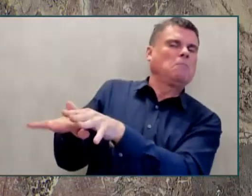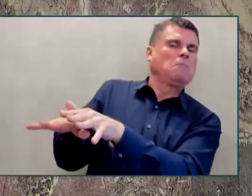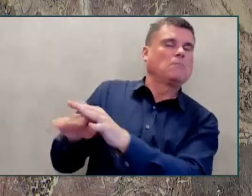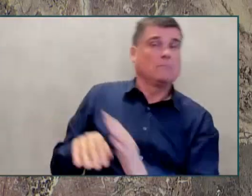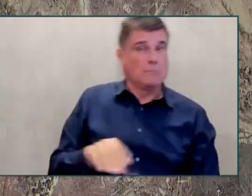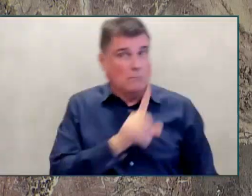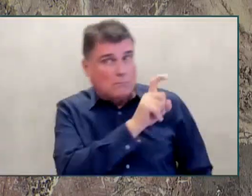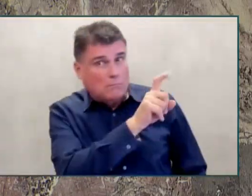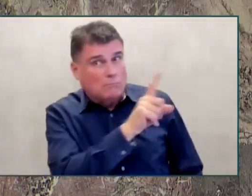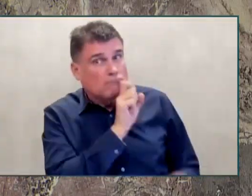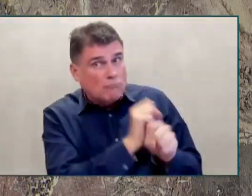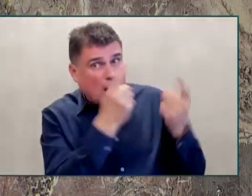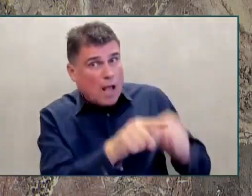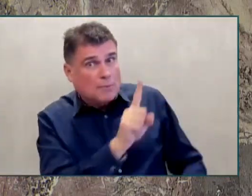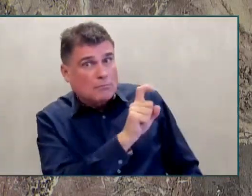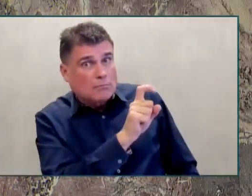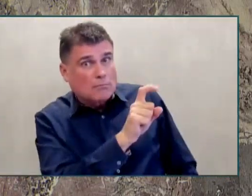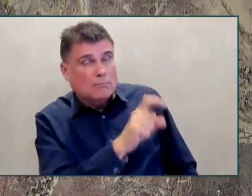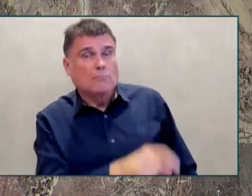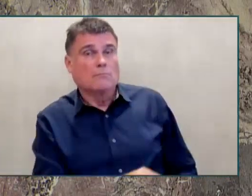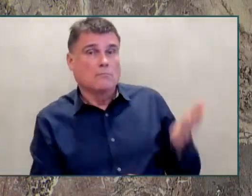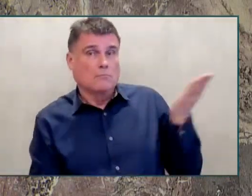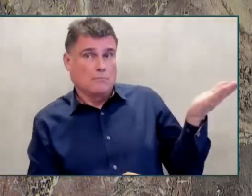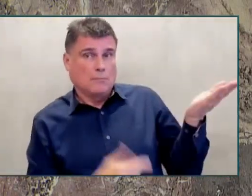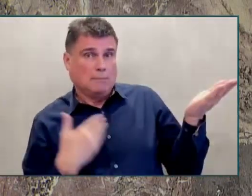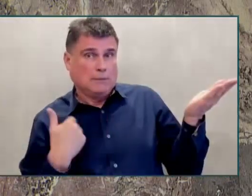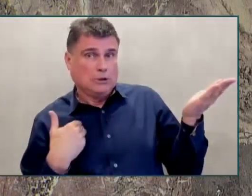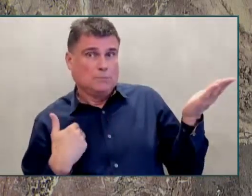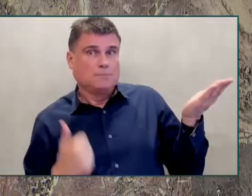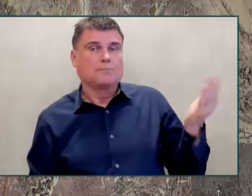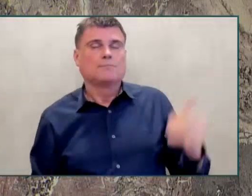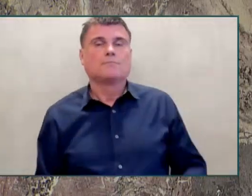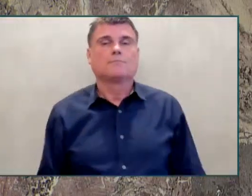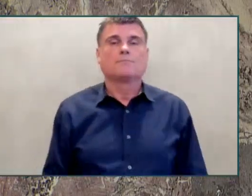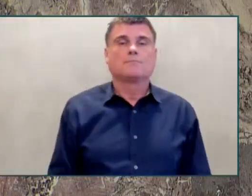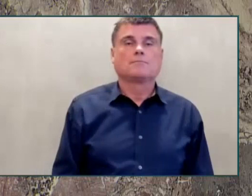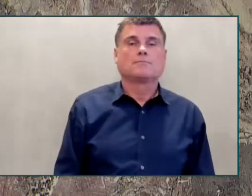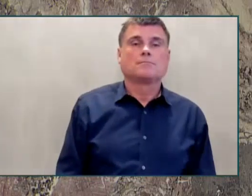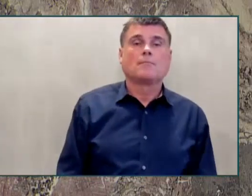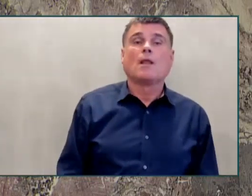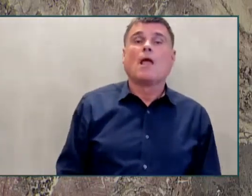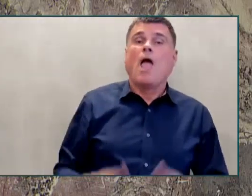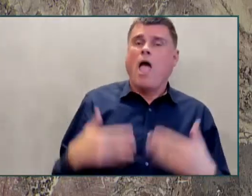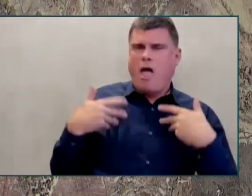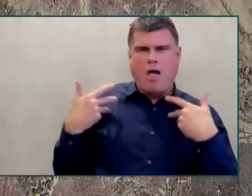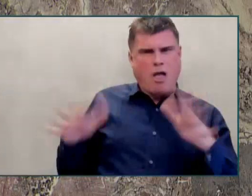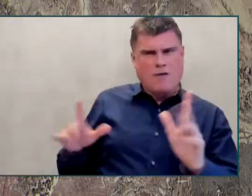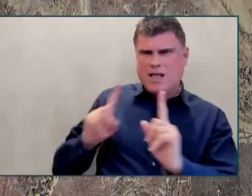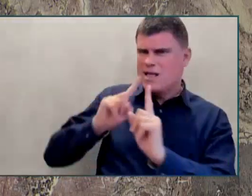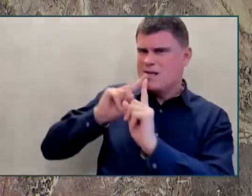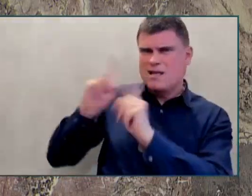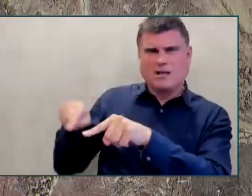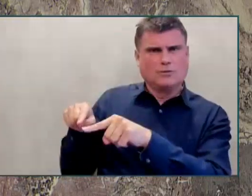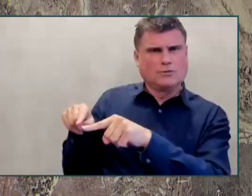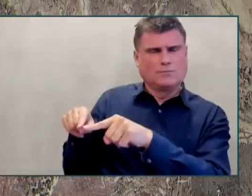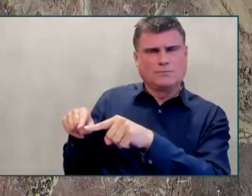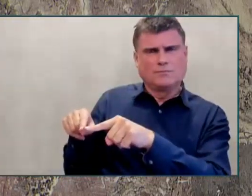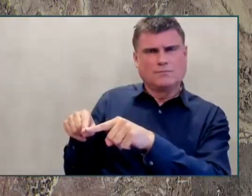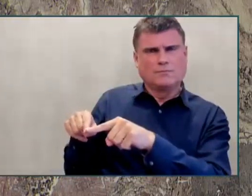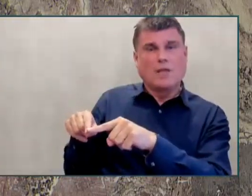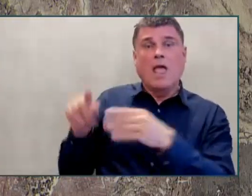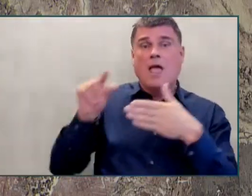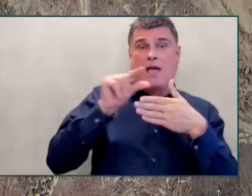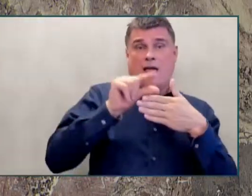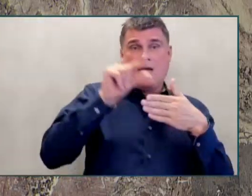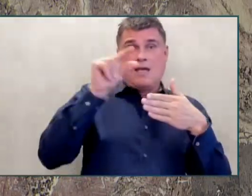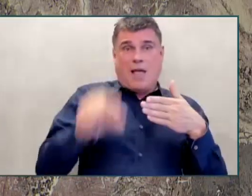thought, quite clearly to the member. Members of government regularly meet with lobbyists from corporations, with